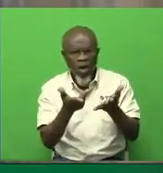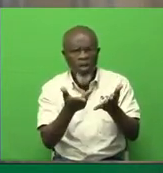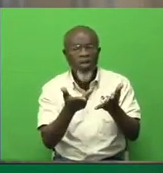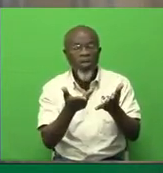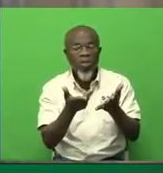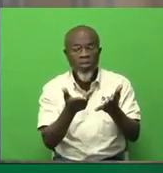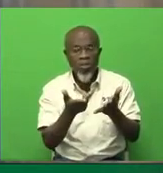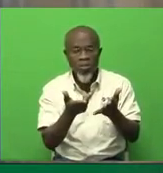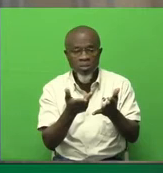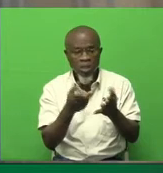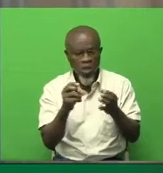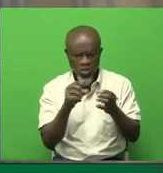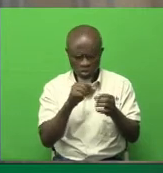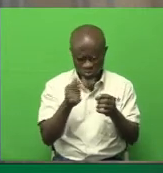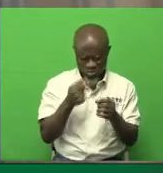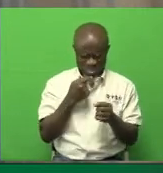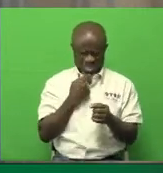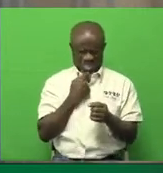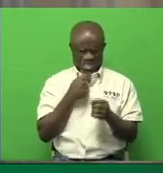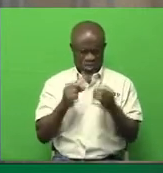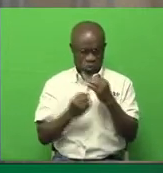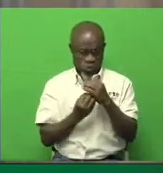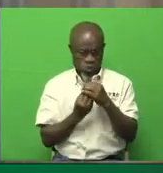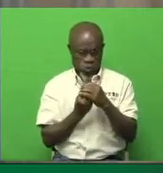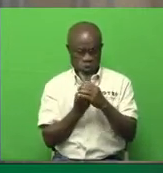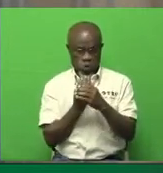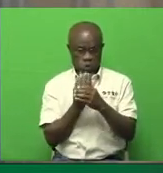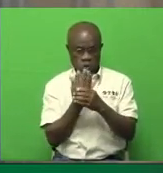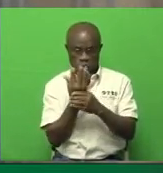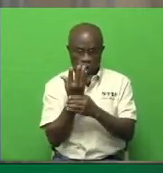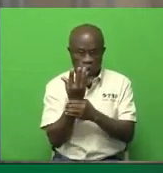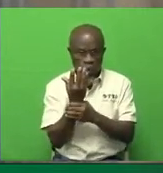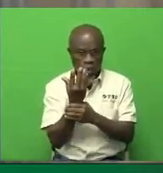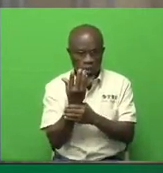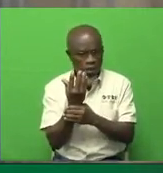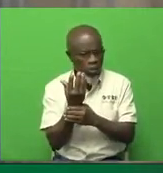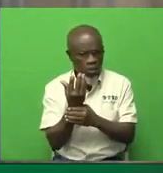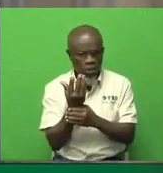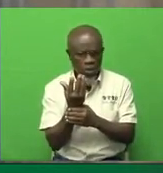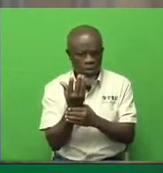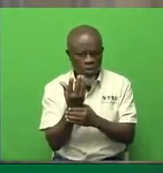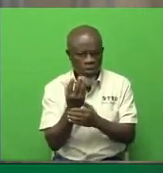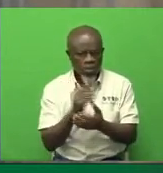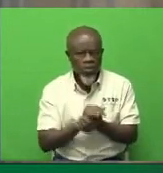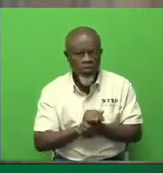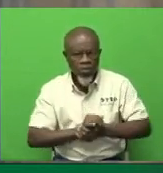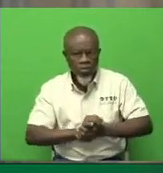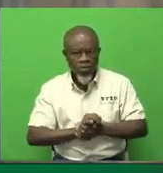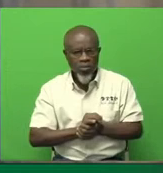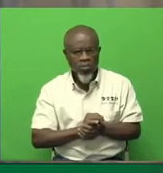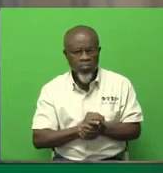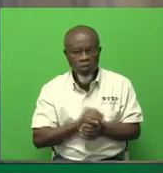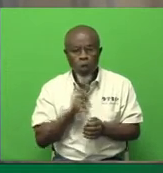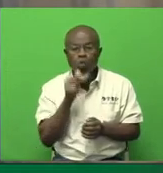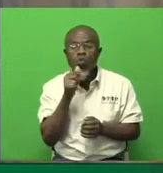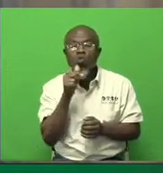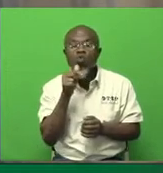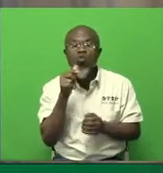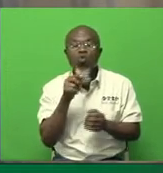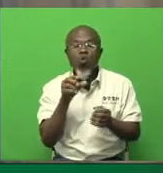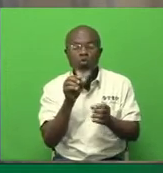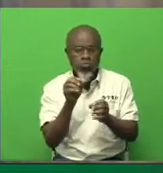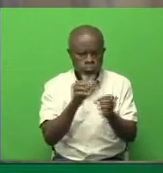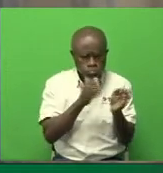claim this was used um in the growth estimates produced by the staff under the Minister of Finance the Mr